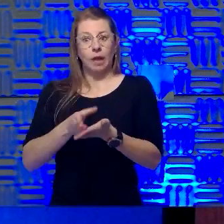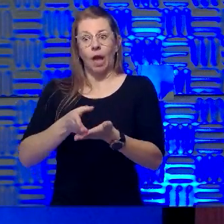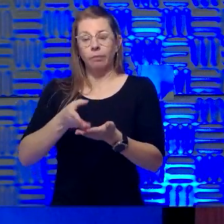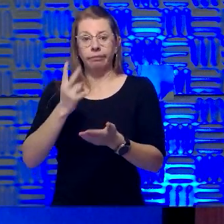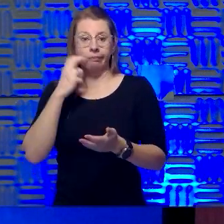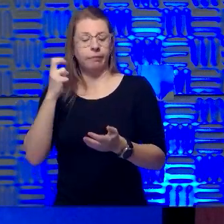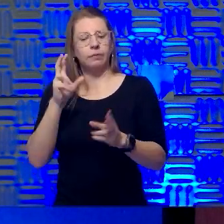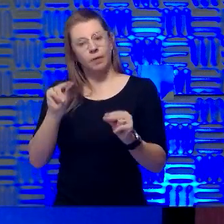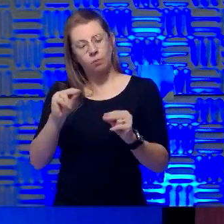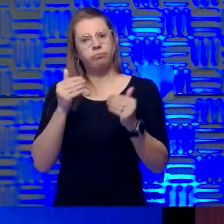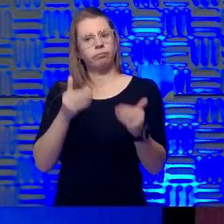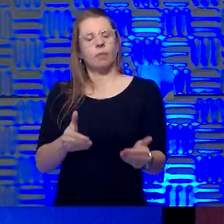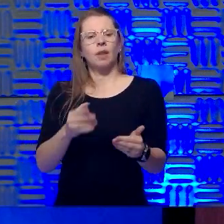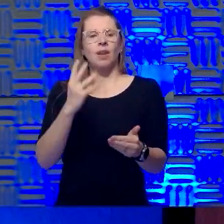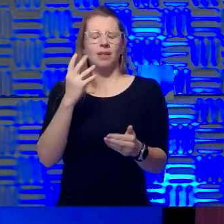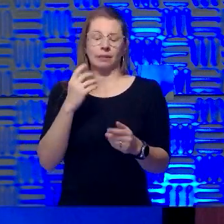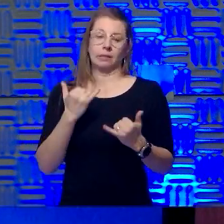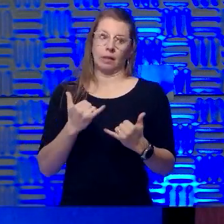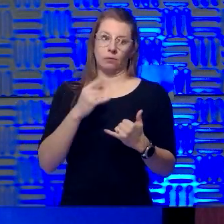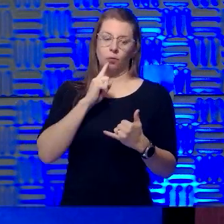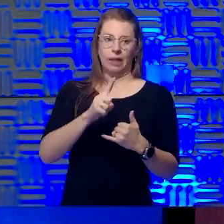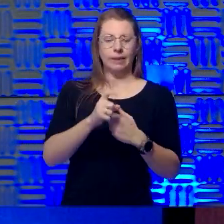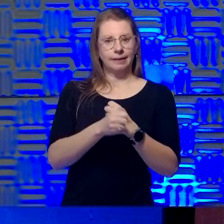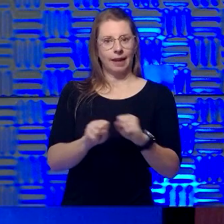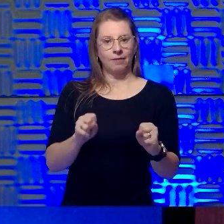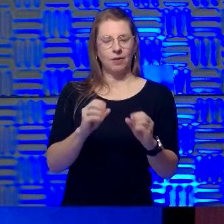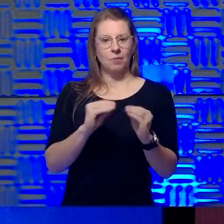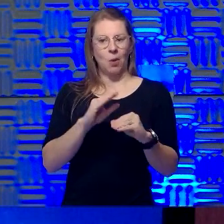think you probably need to go get that done.